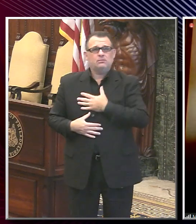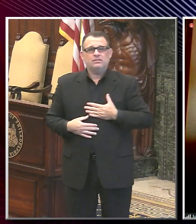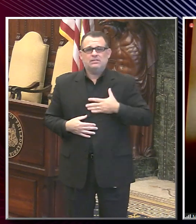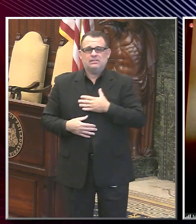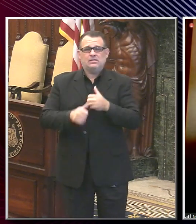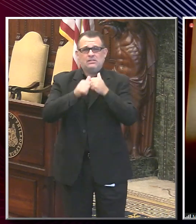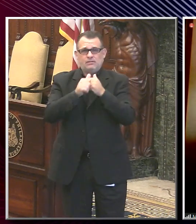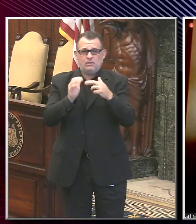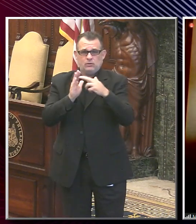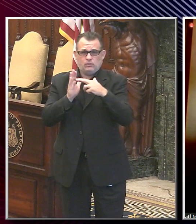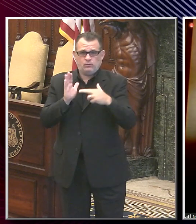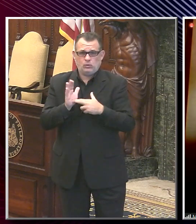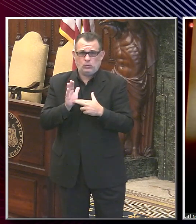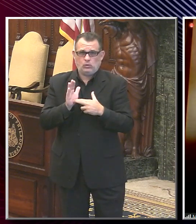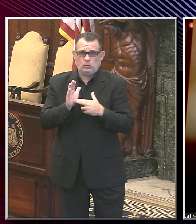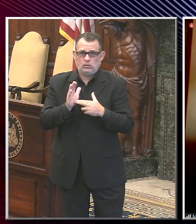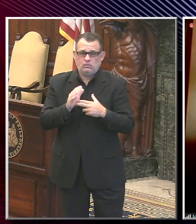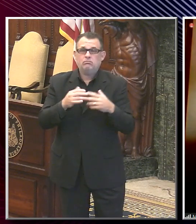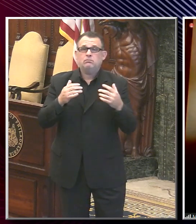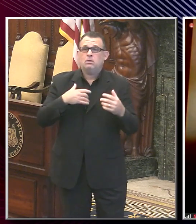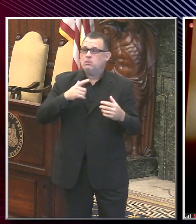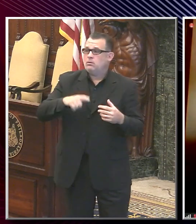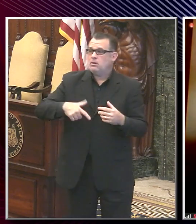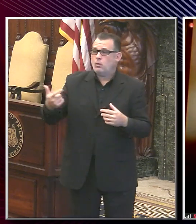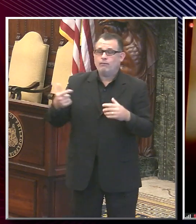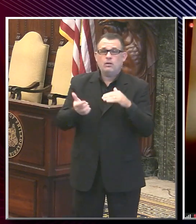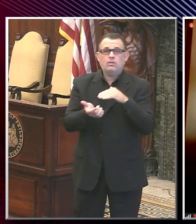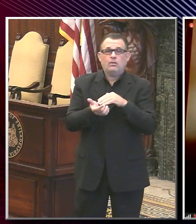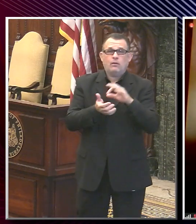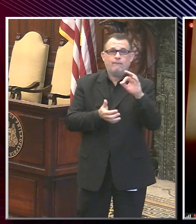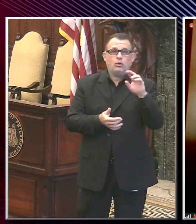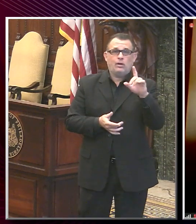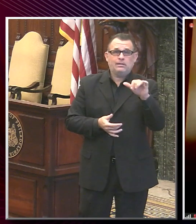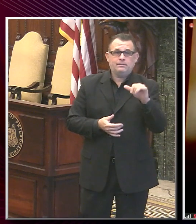turn it over to Dr. Farley, who has more details.